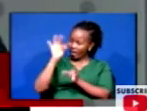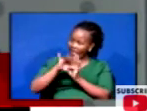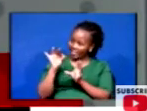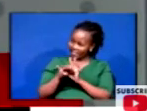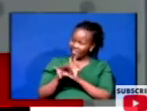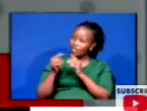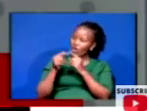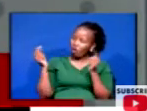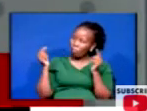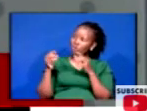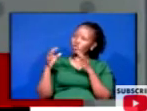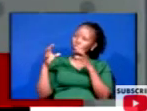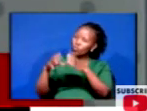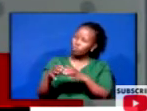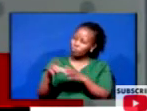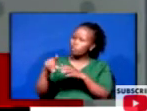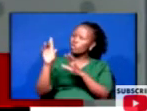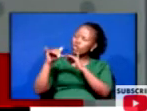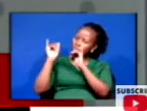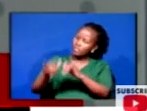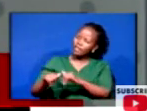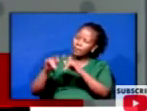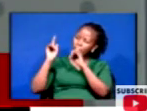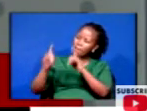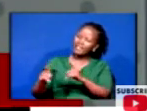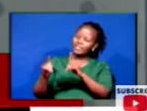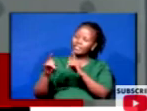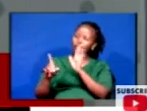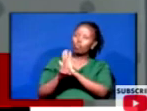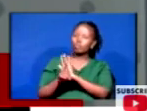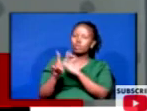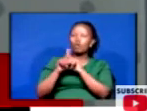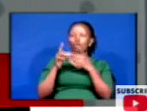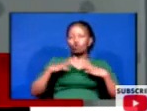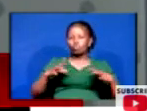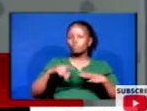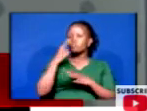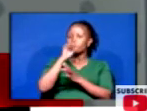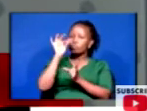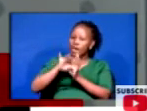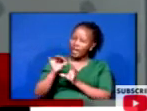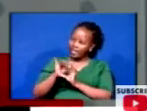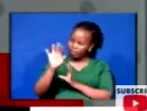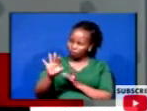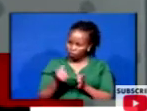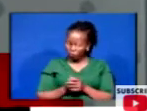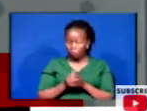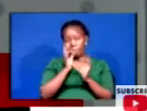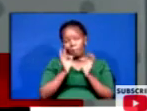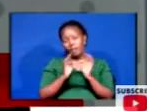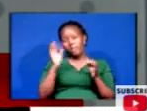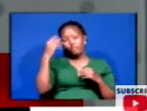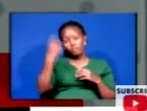mm-hmm, stay true to the fidelity of the law and the people who elected you in that ticket. Yeah. And if you've been defeated, yeah, occupy